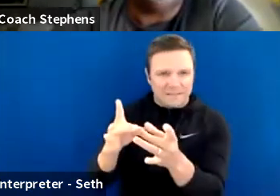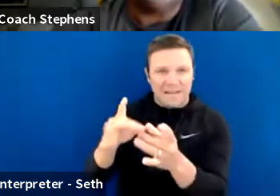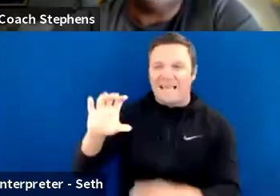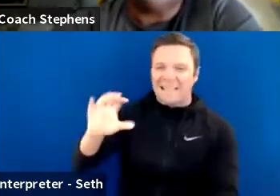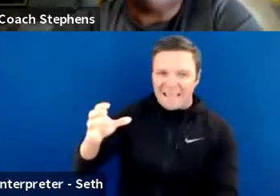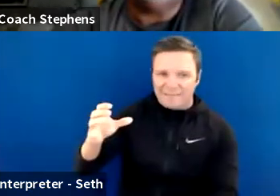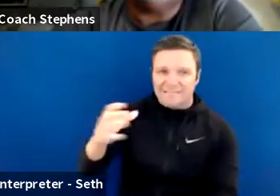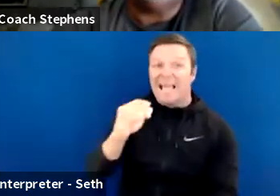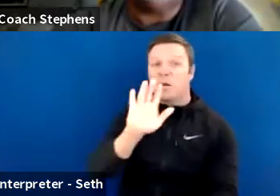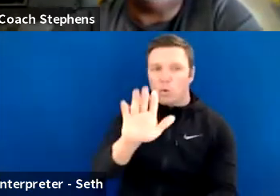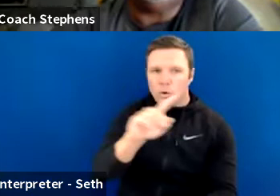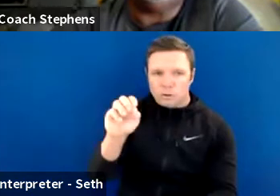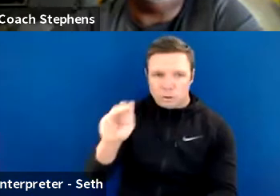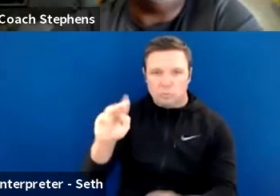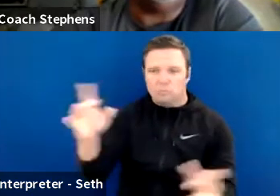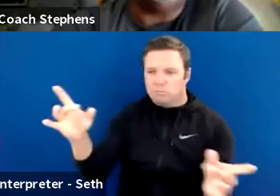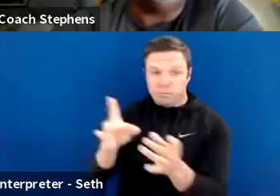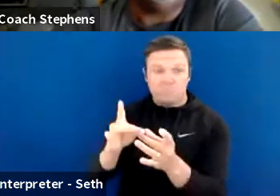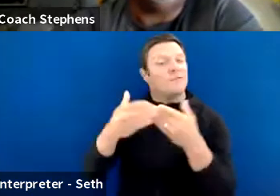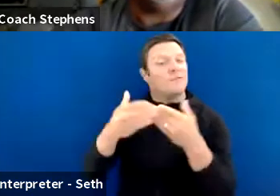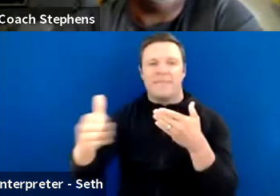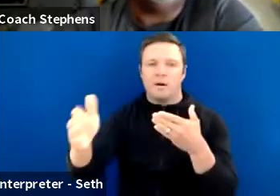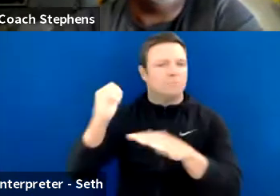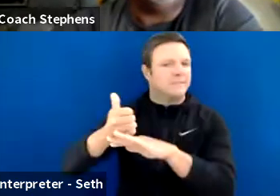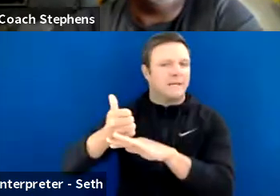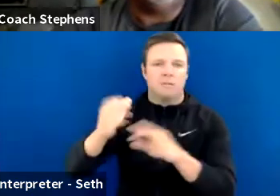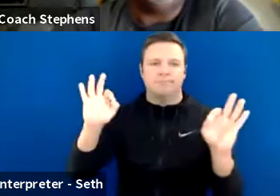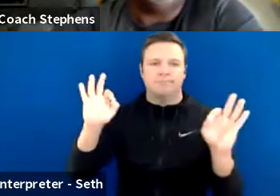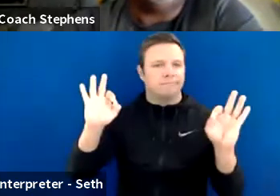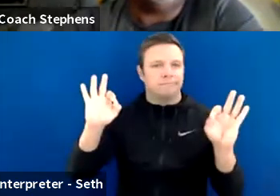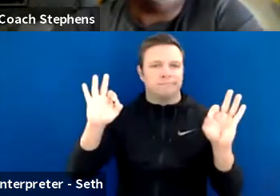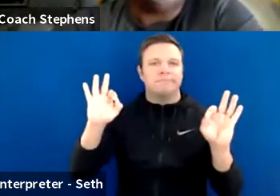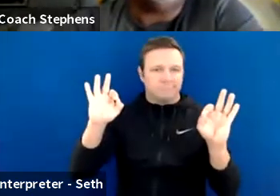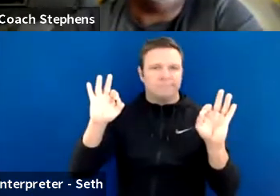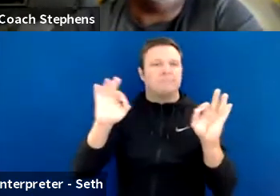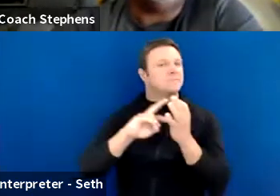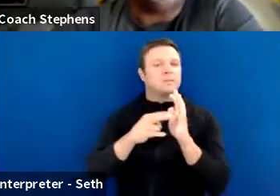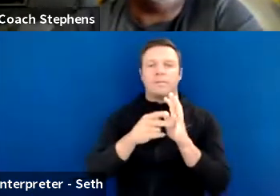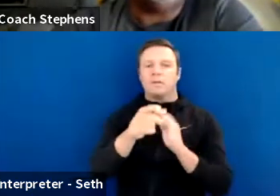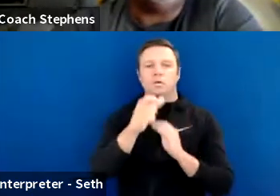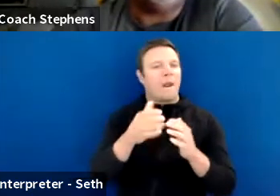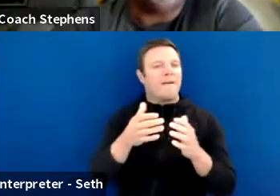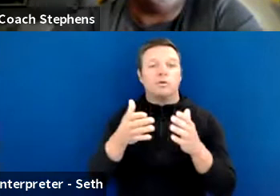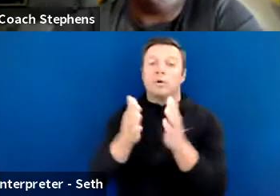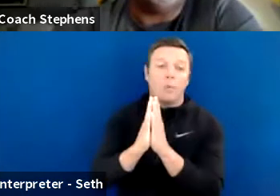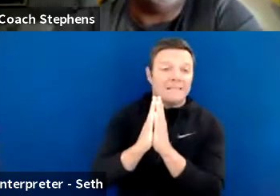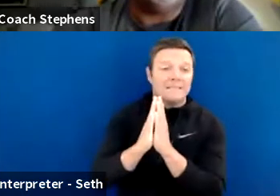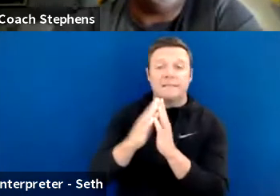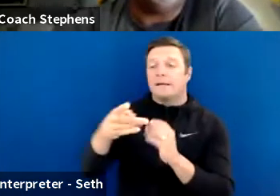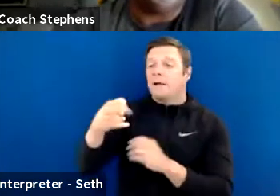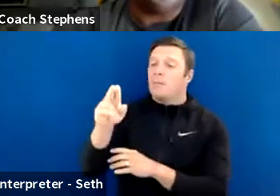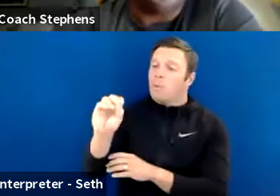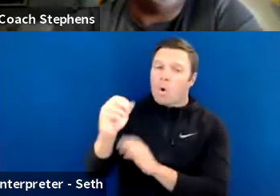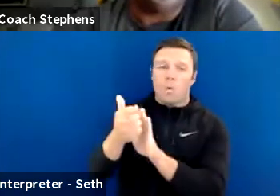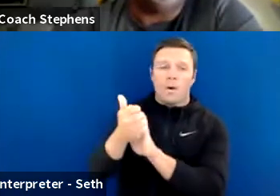And then once you do that, your account will be set up as well too. You no longer have to actually request a Zoom Pro account or anything like